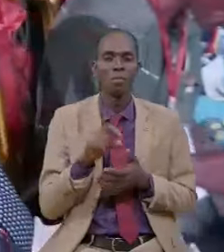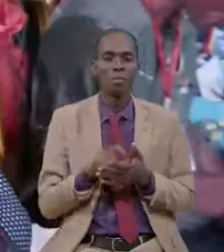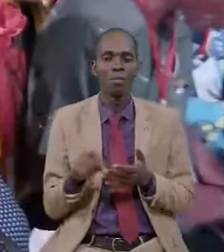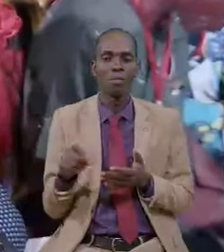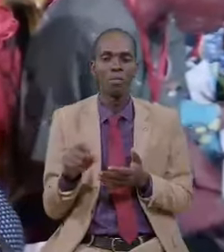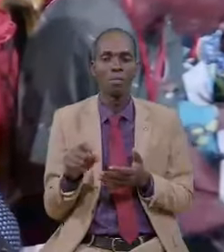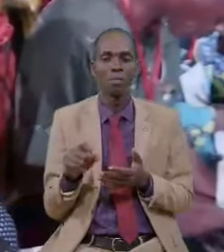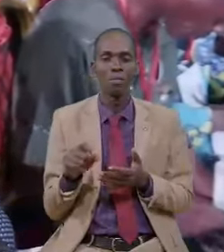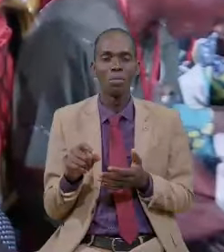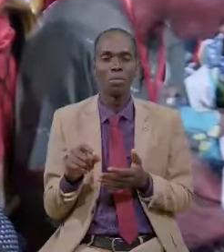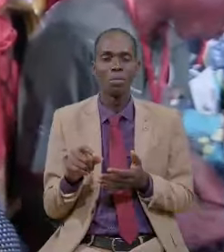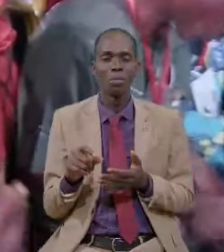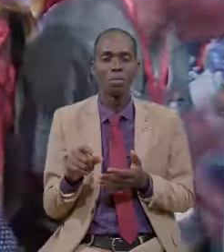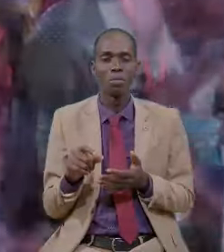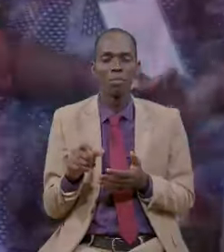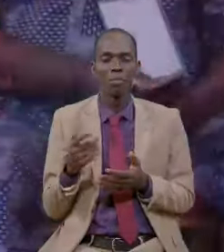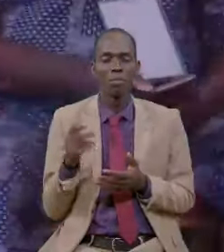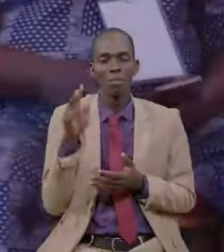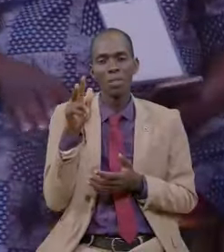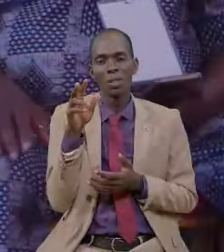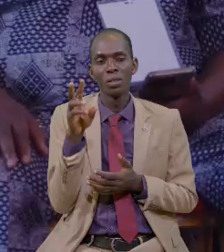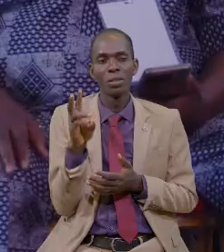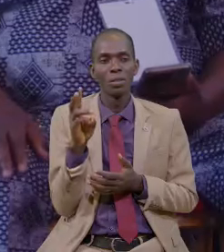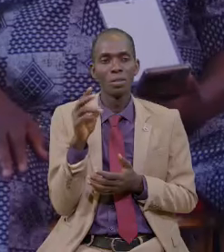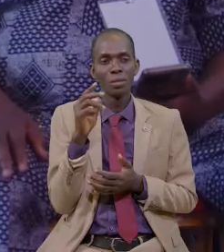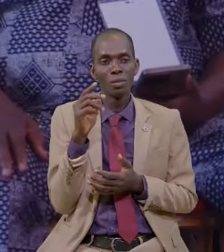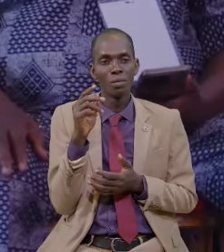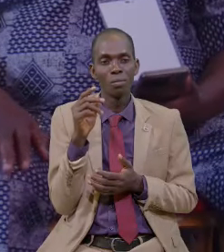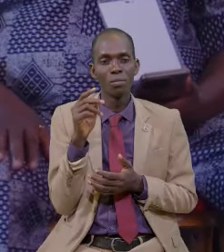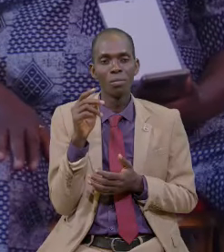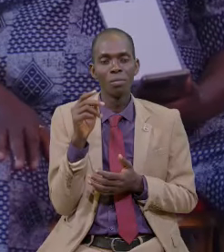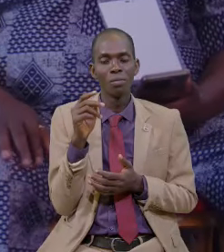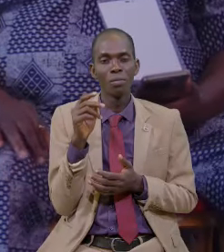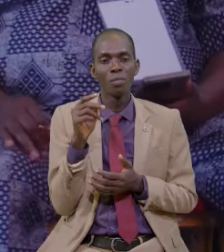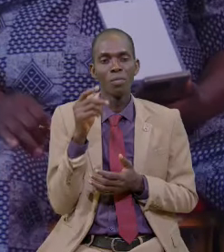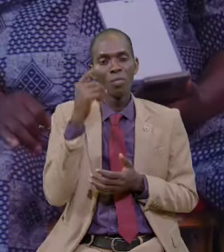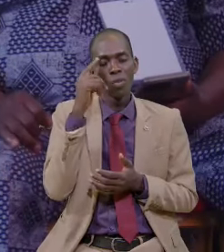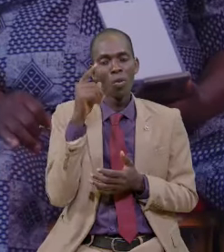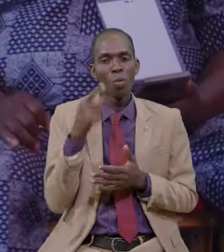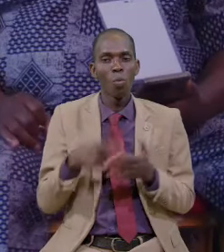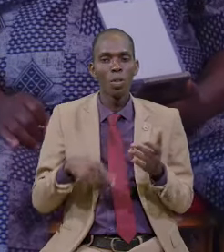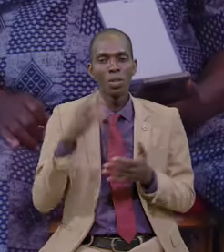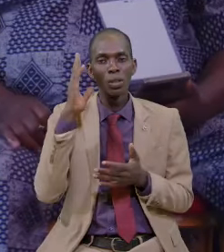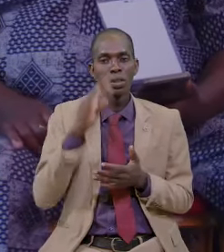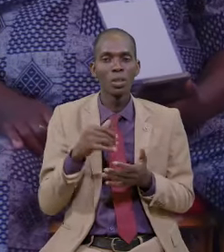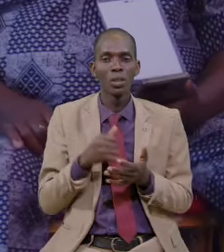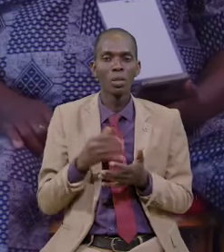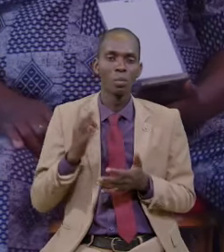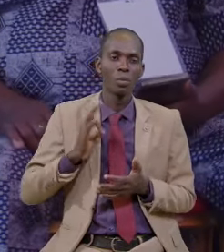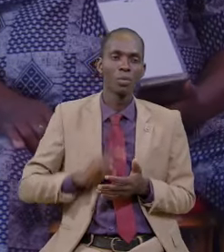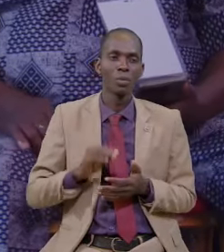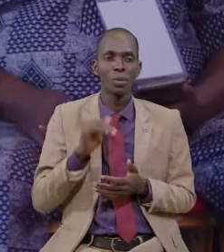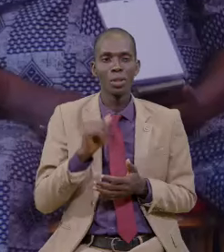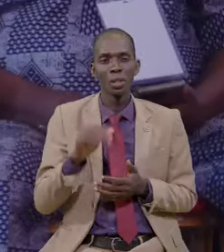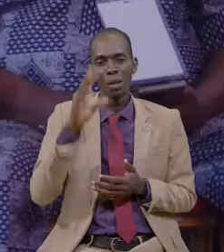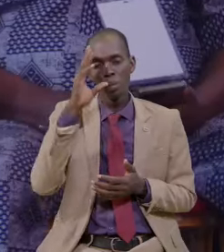8, we're reading from verse 36. For what shall it profit a man if